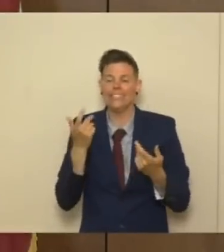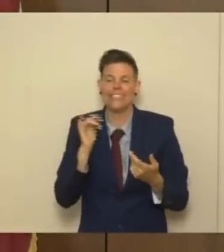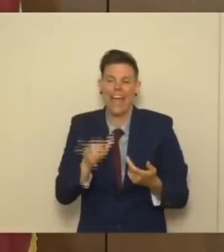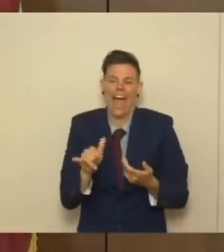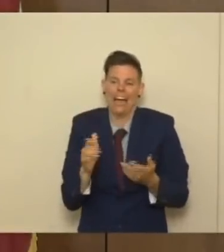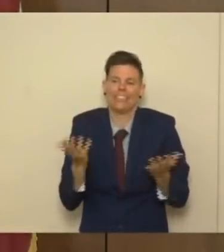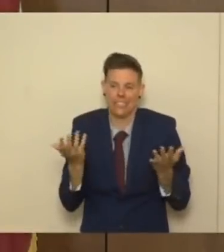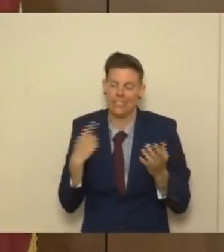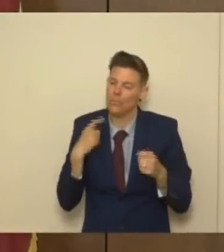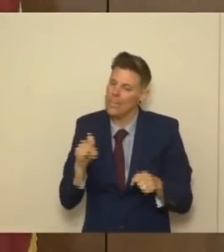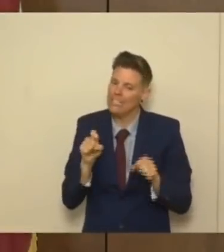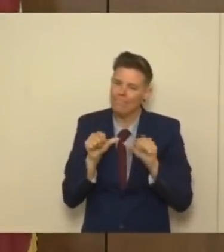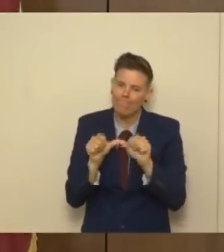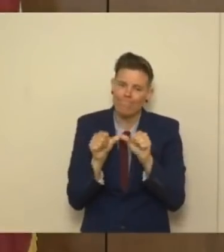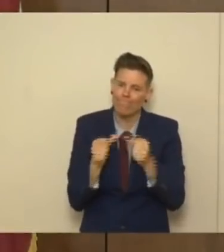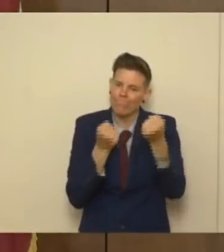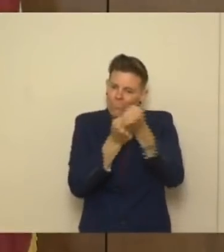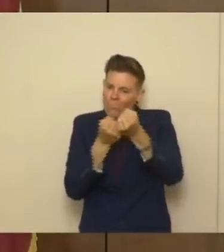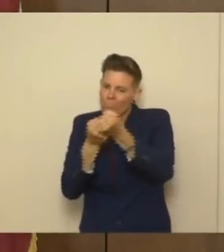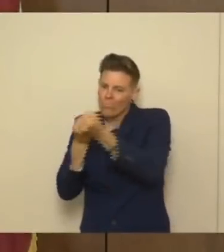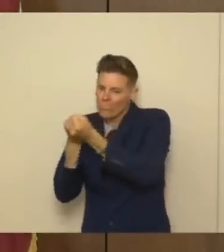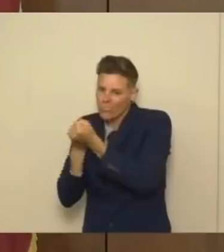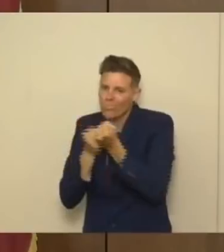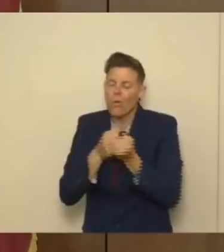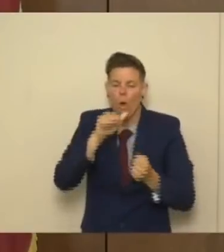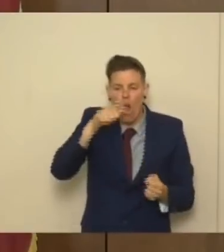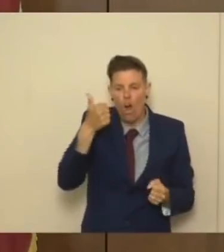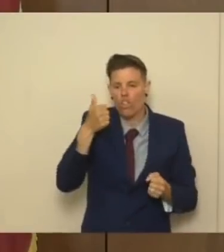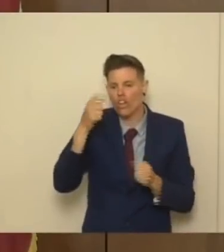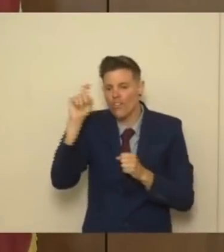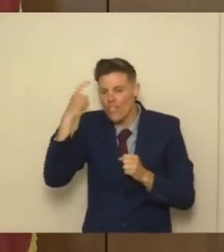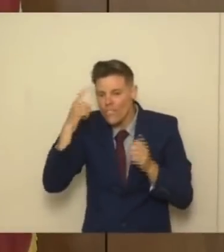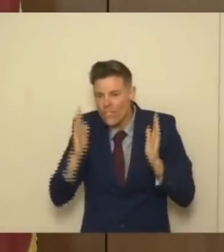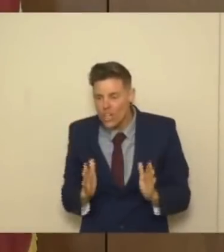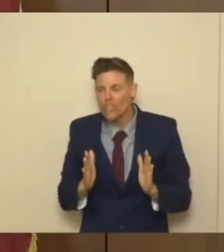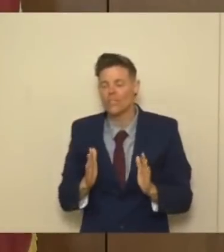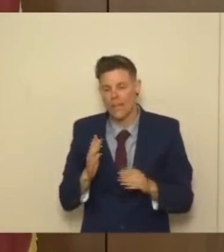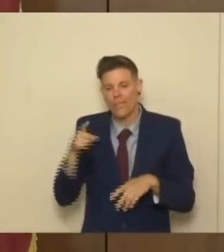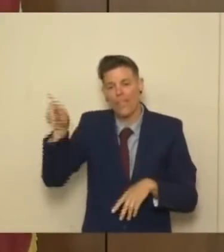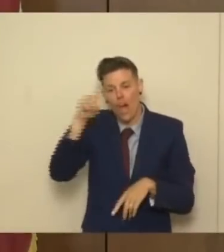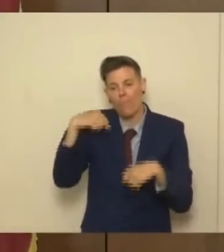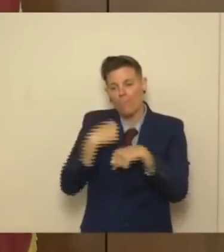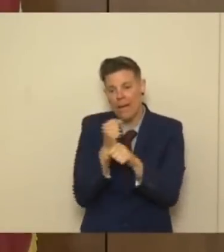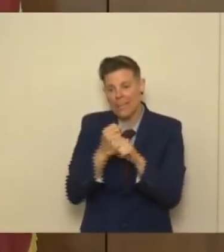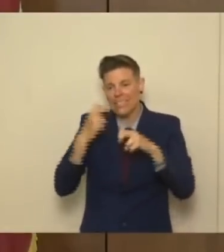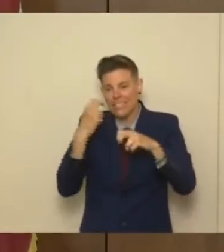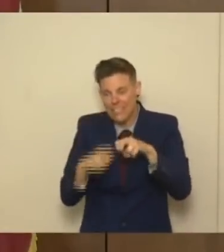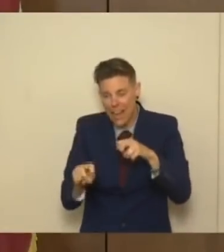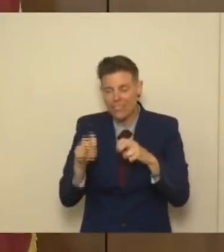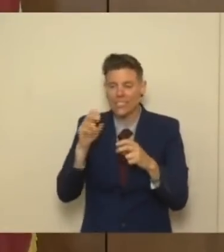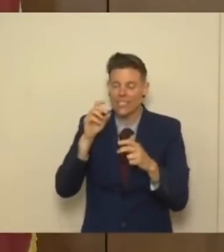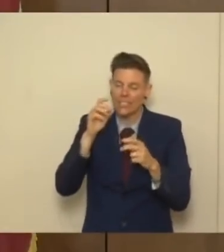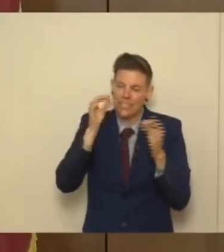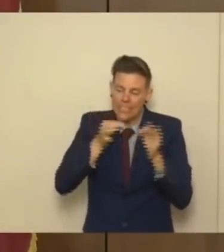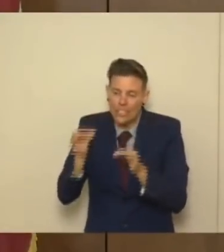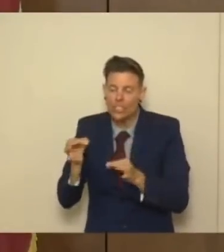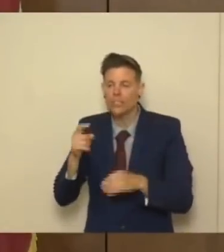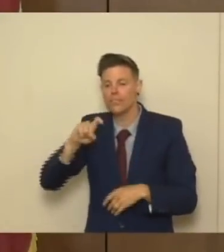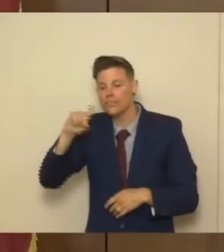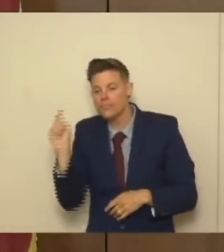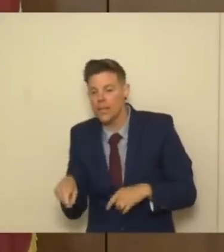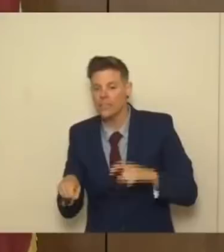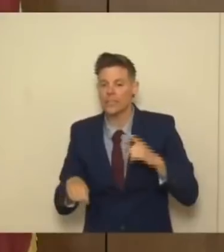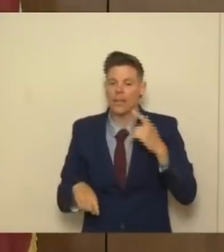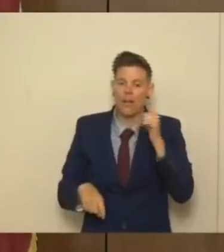those governors who have made really tough decisions in Arizona and in Texas and in California, where it looks like they're going to